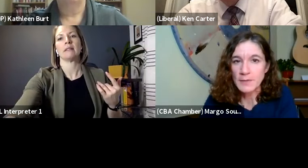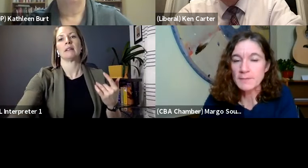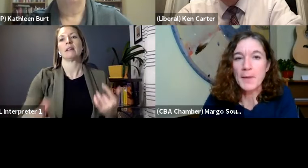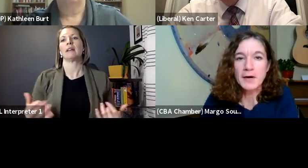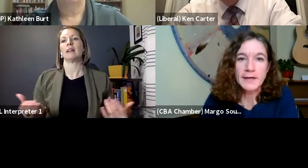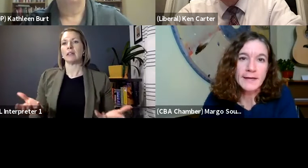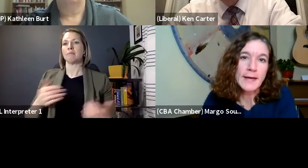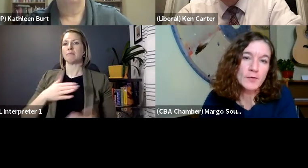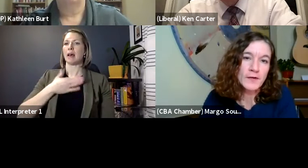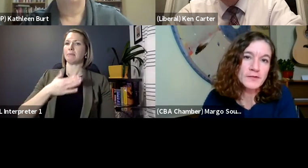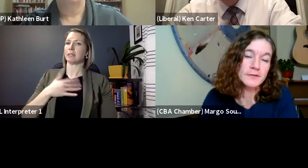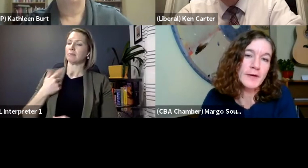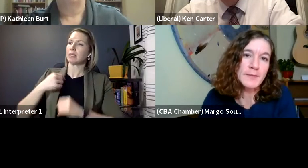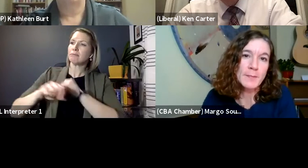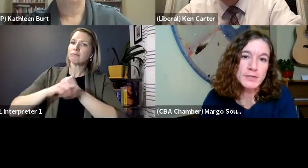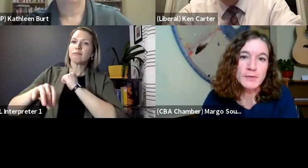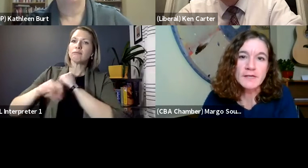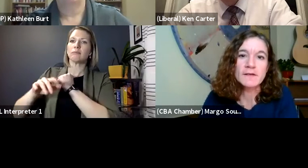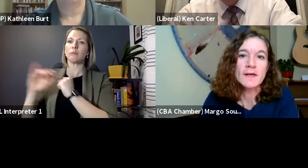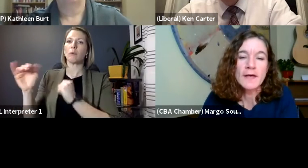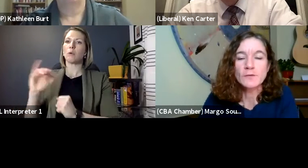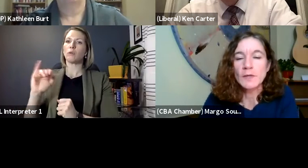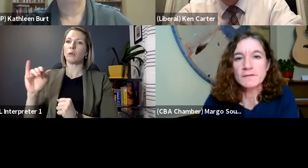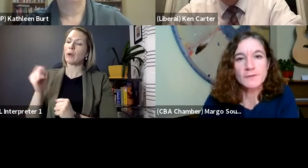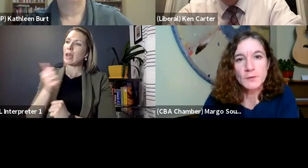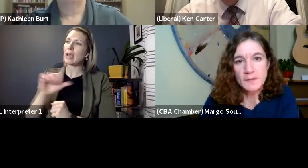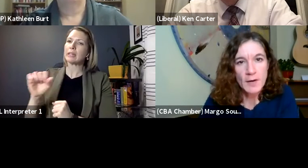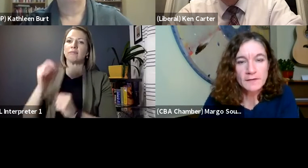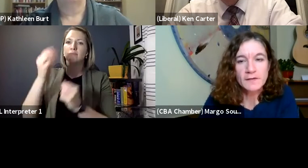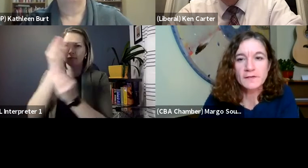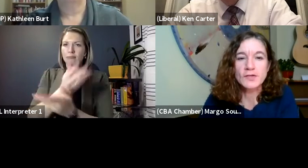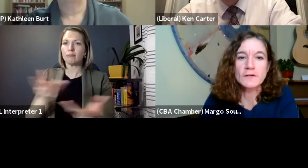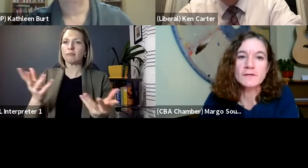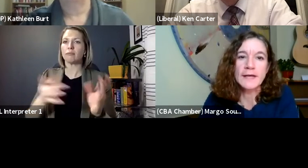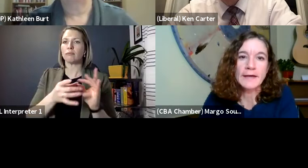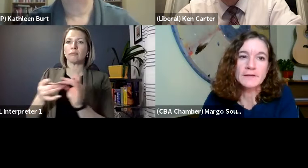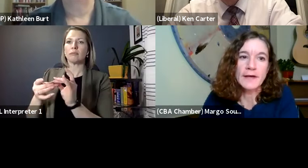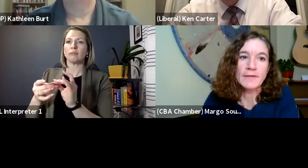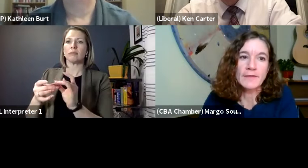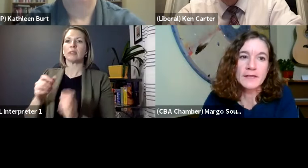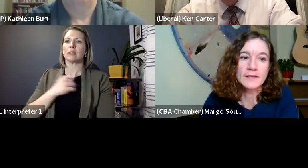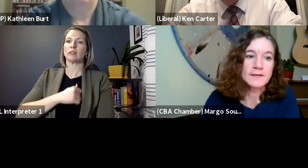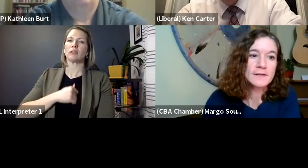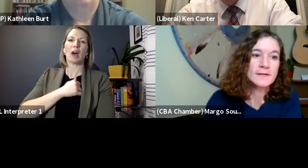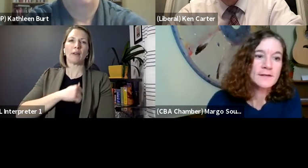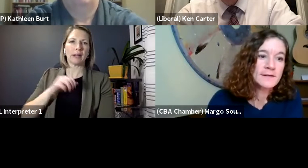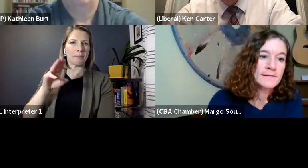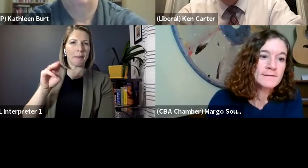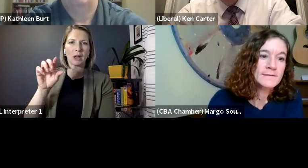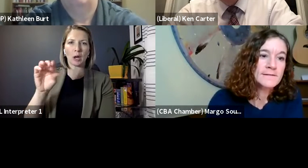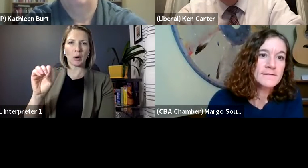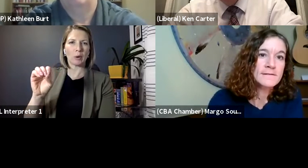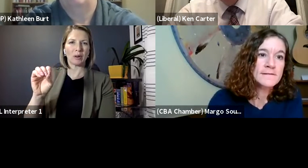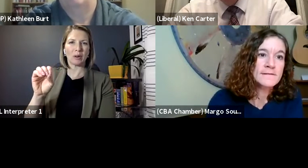business development, marketing, and professional development opportunities, as well as influencing policy decisions. Sorry, Margo,